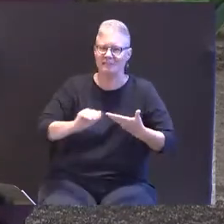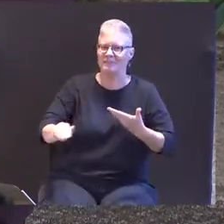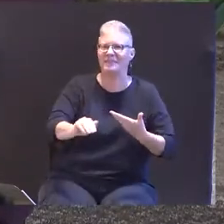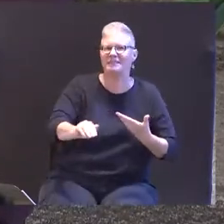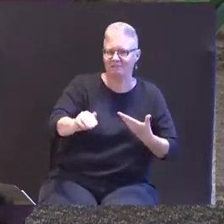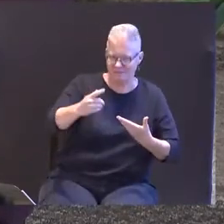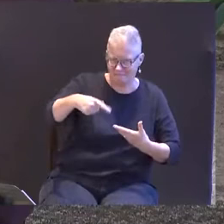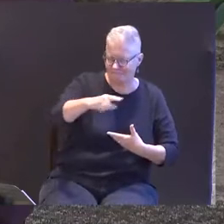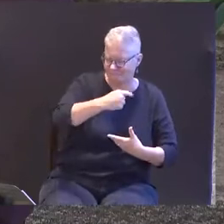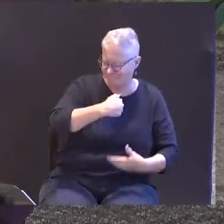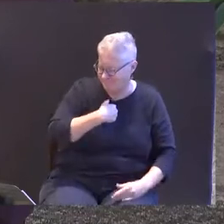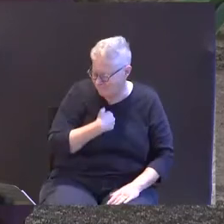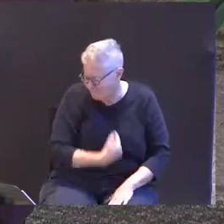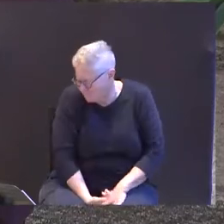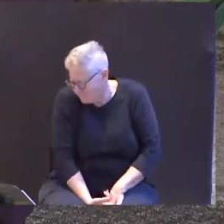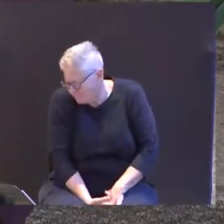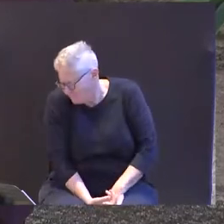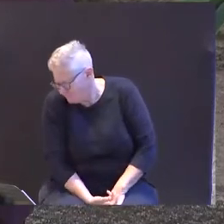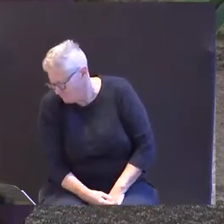forgiven.